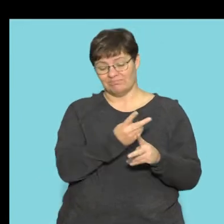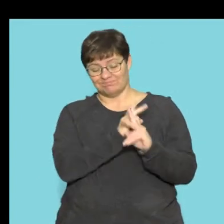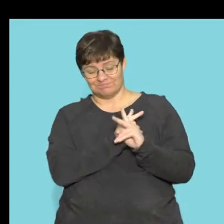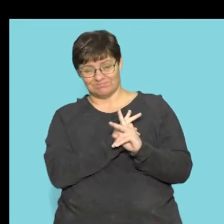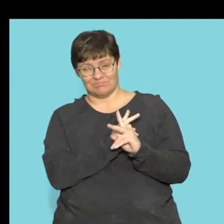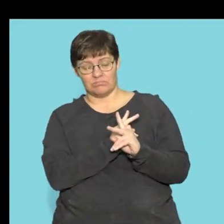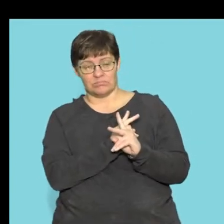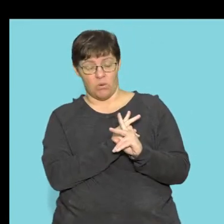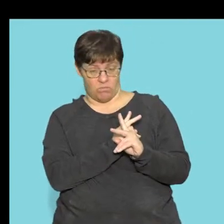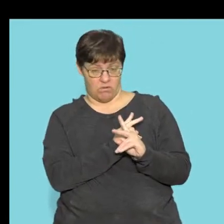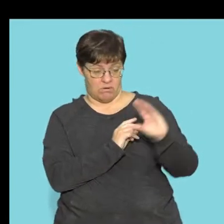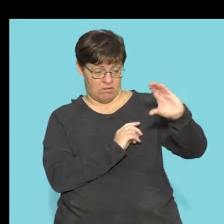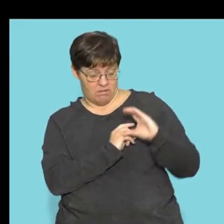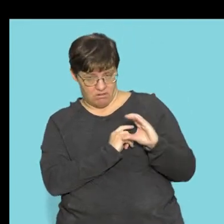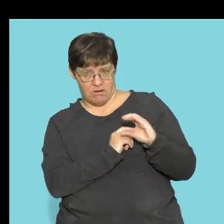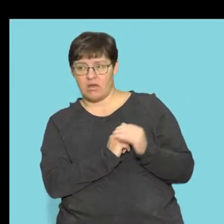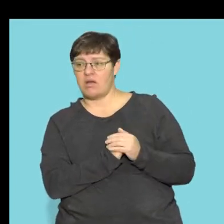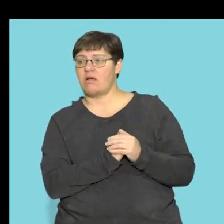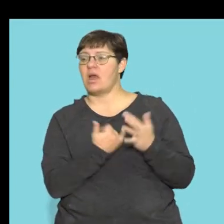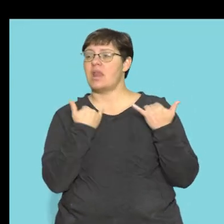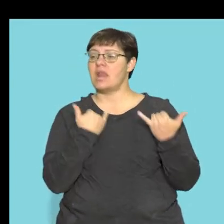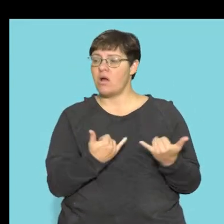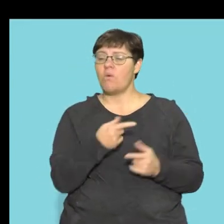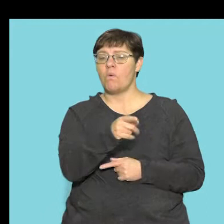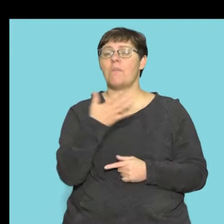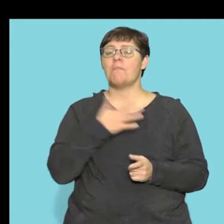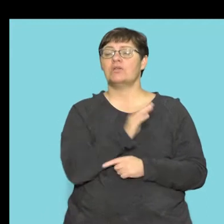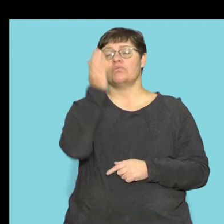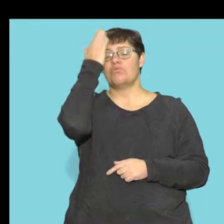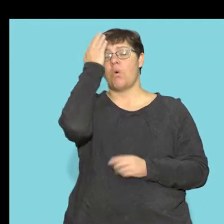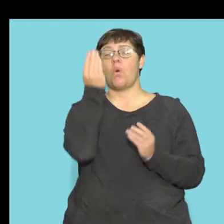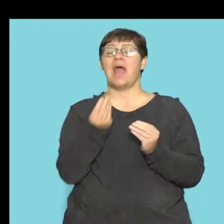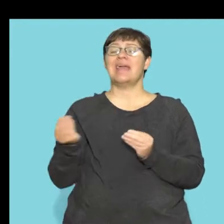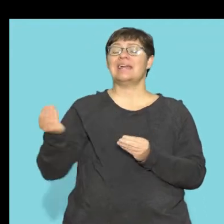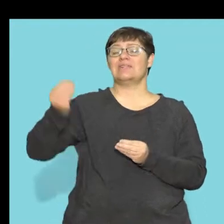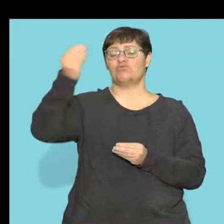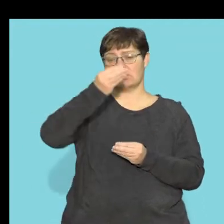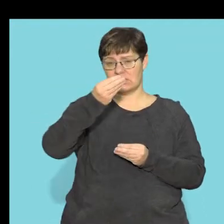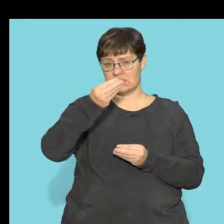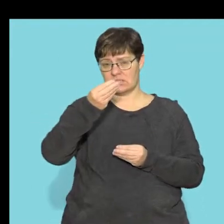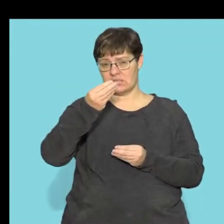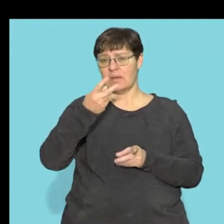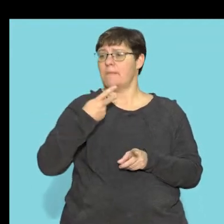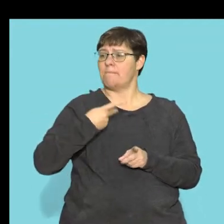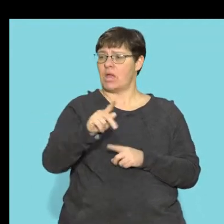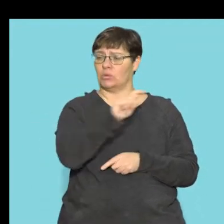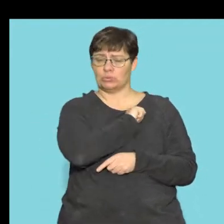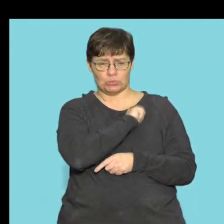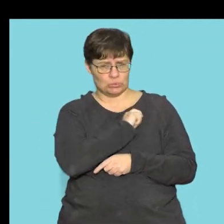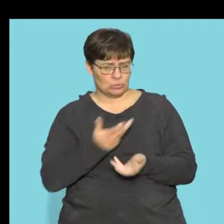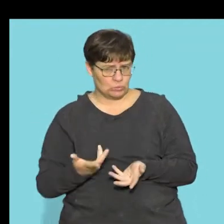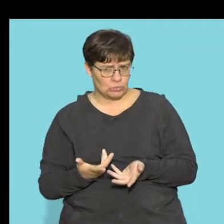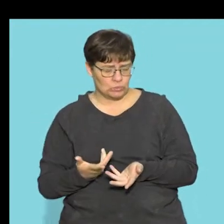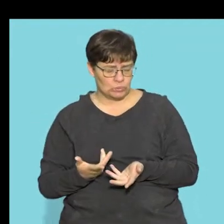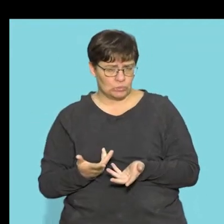this student loan that we spoke about, now I want you to know how much interest you have actually paid.